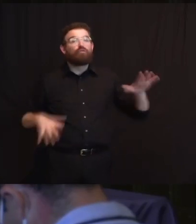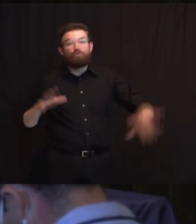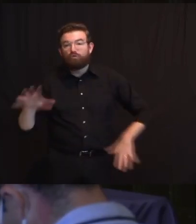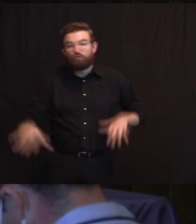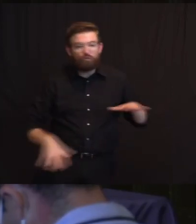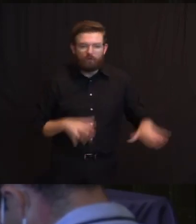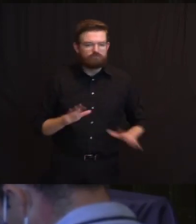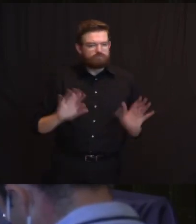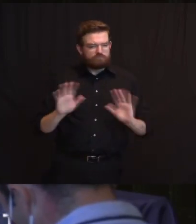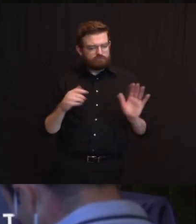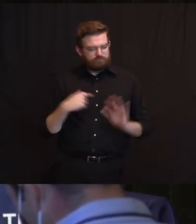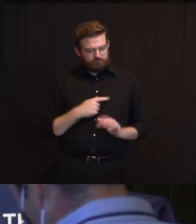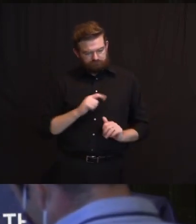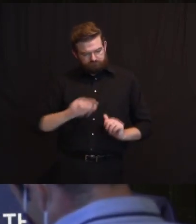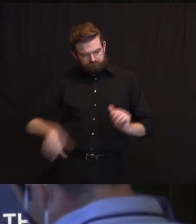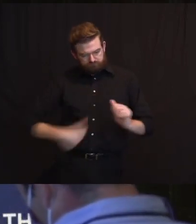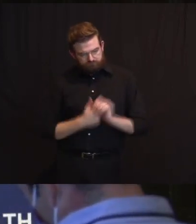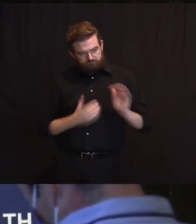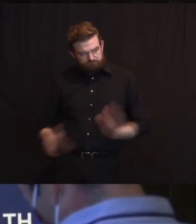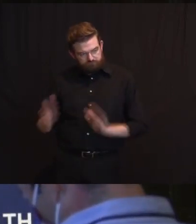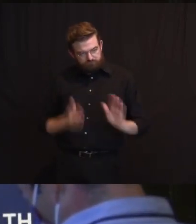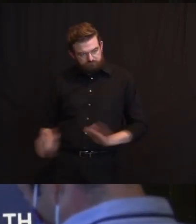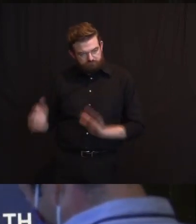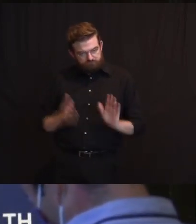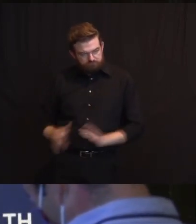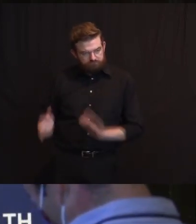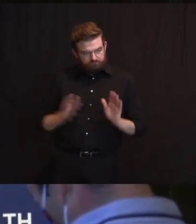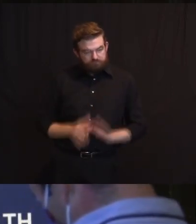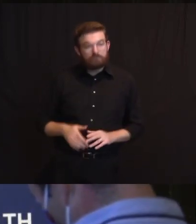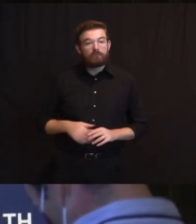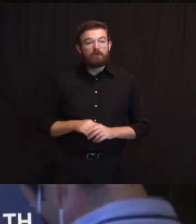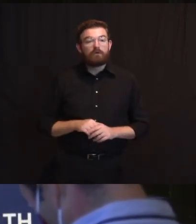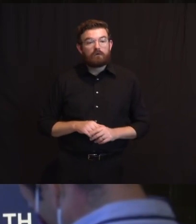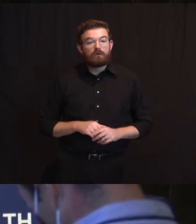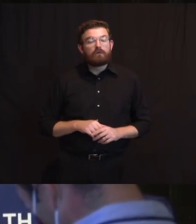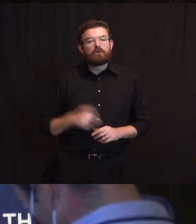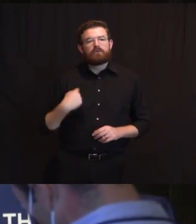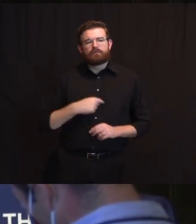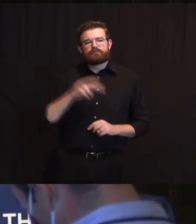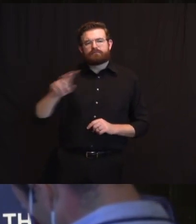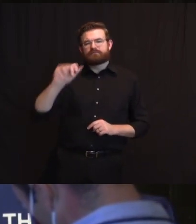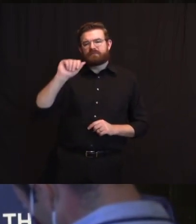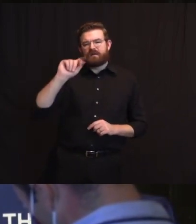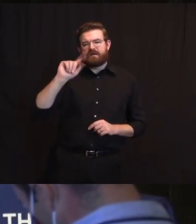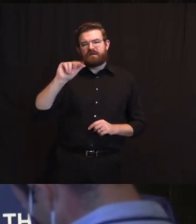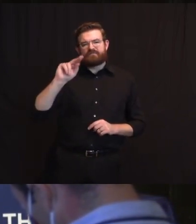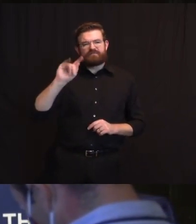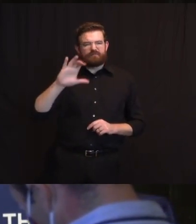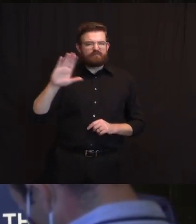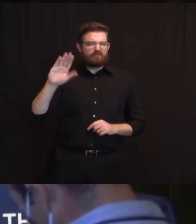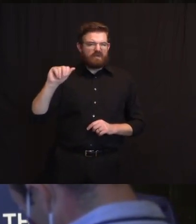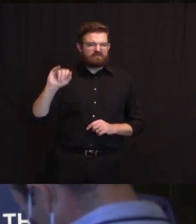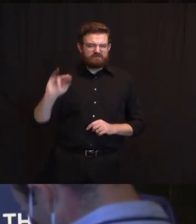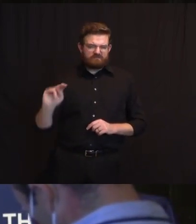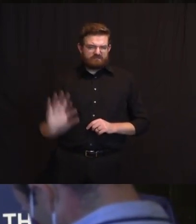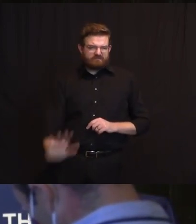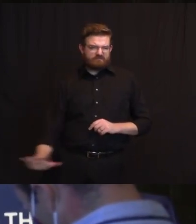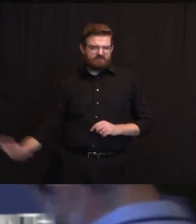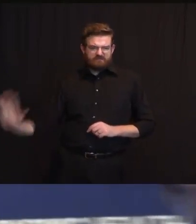were certainly watching the Atlantic Basin and those systems form off the coast every day of the week of. Thank